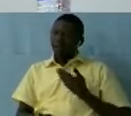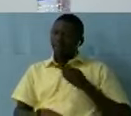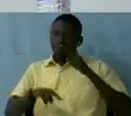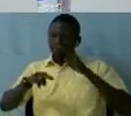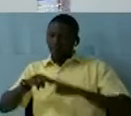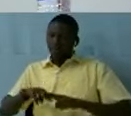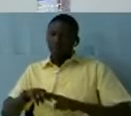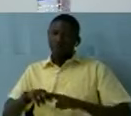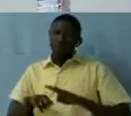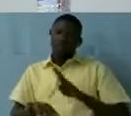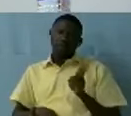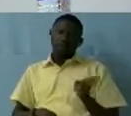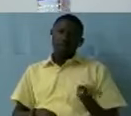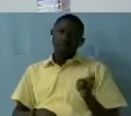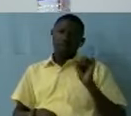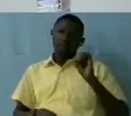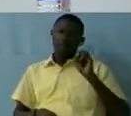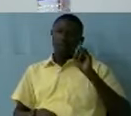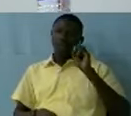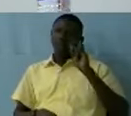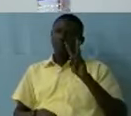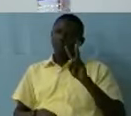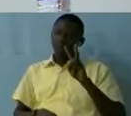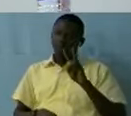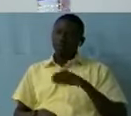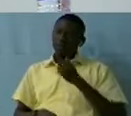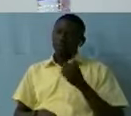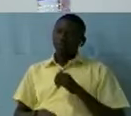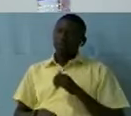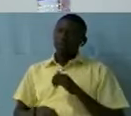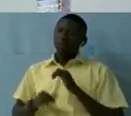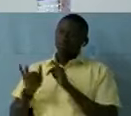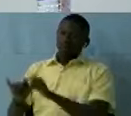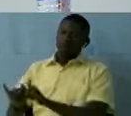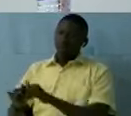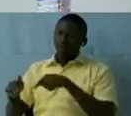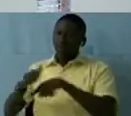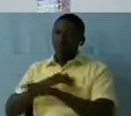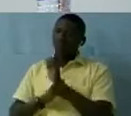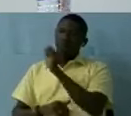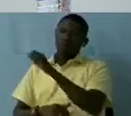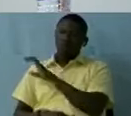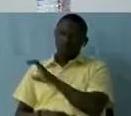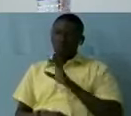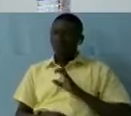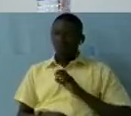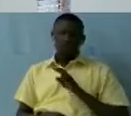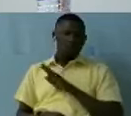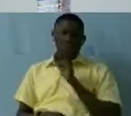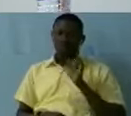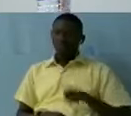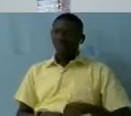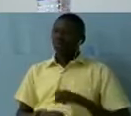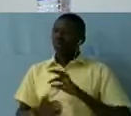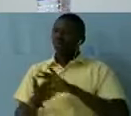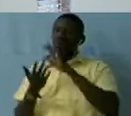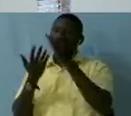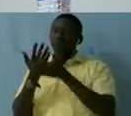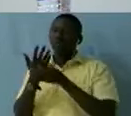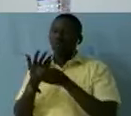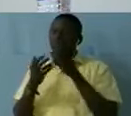that even if someone who has HIV and lives in your compound they cannot transmit that disease to you so kamala